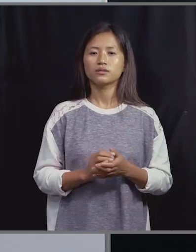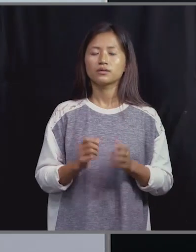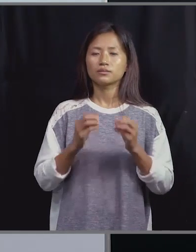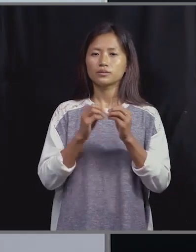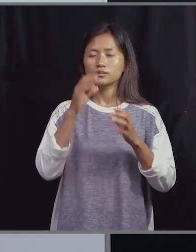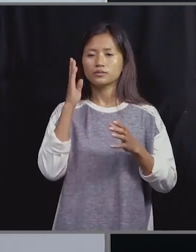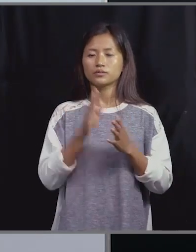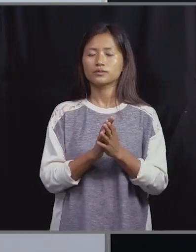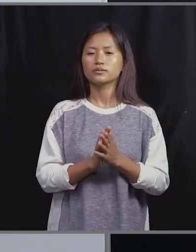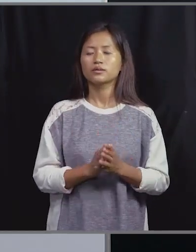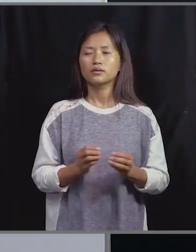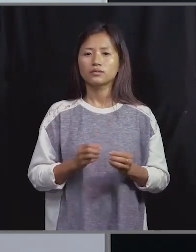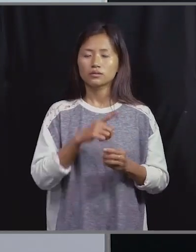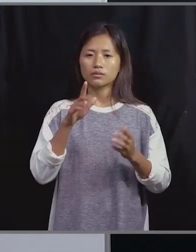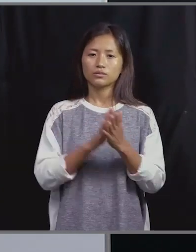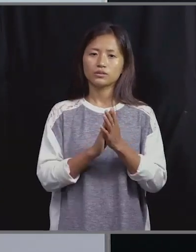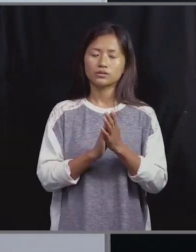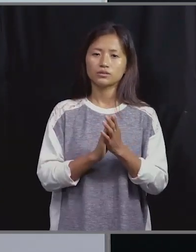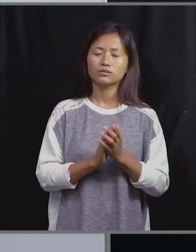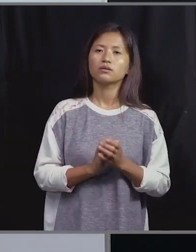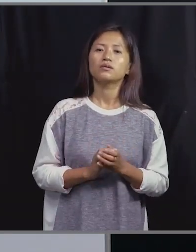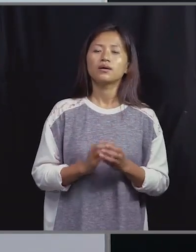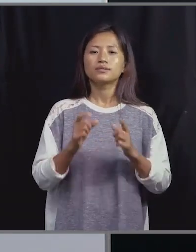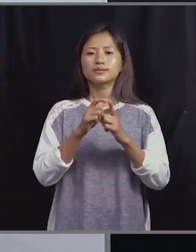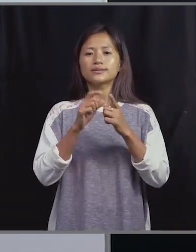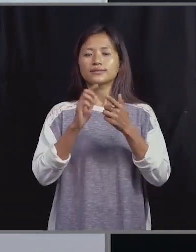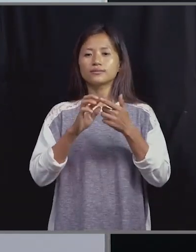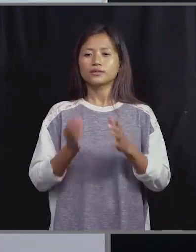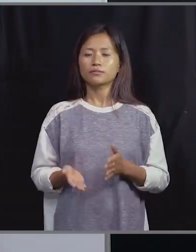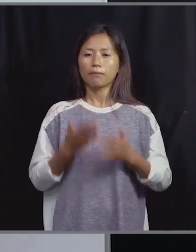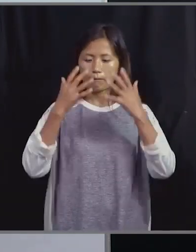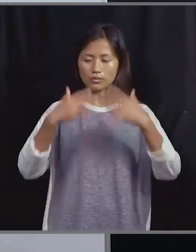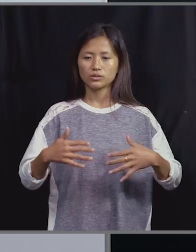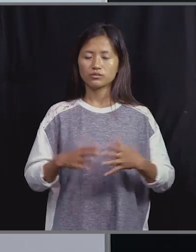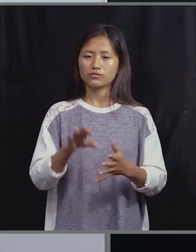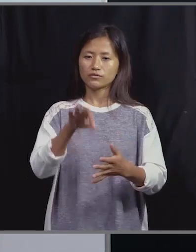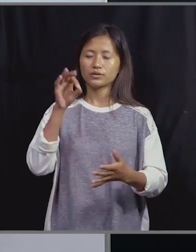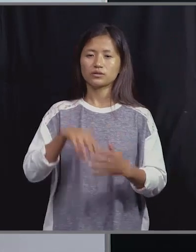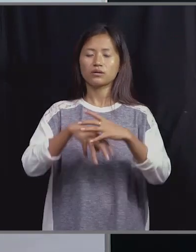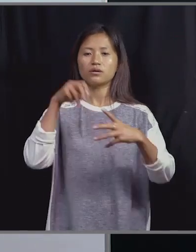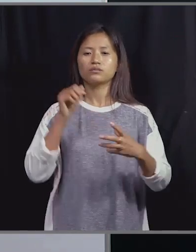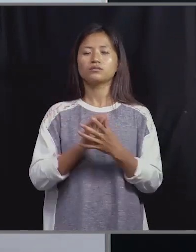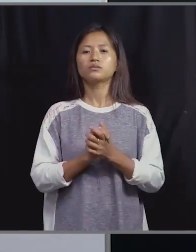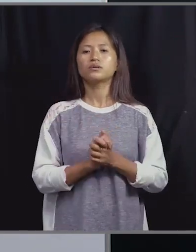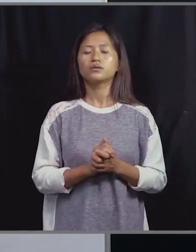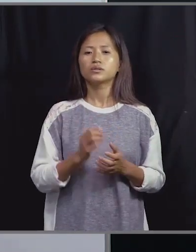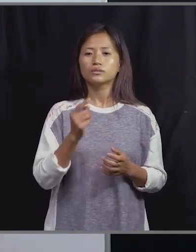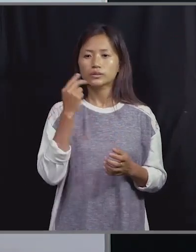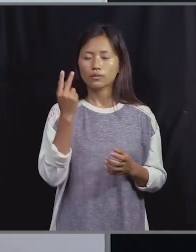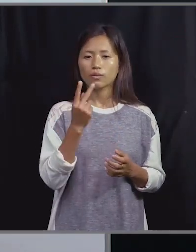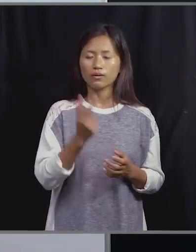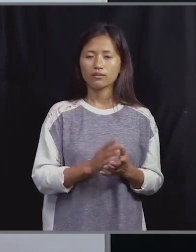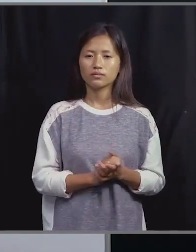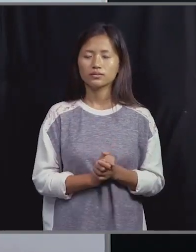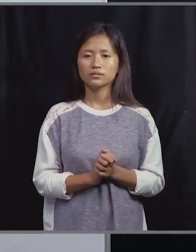appointed a Deccan Riot Commission, or a Deccan Riot Body, in order to find out, or in order to inquire why